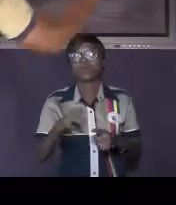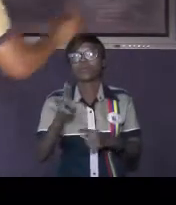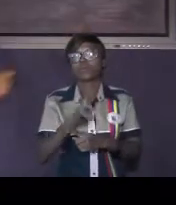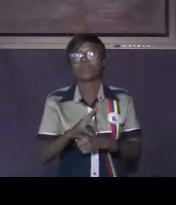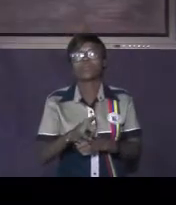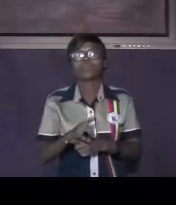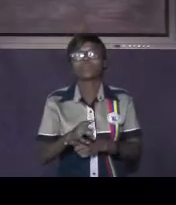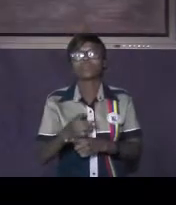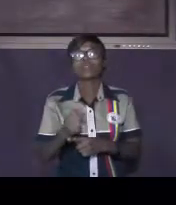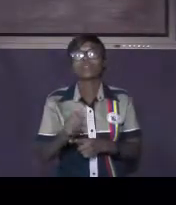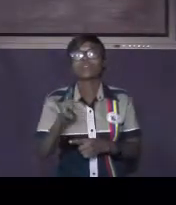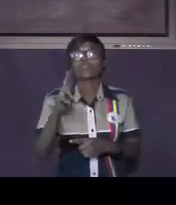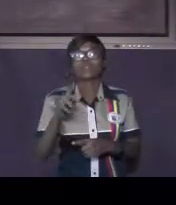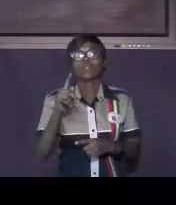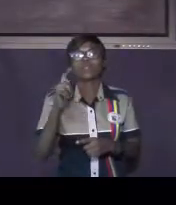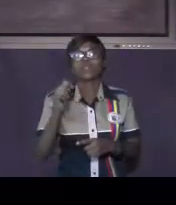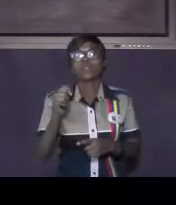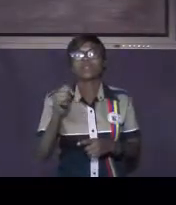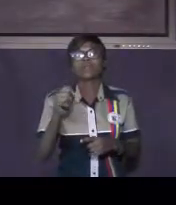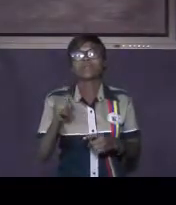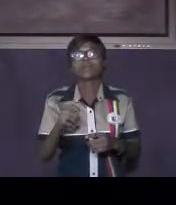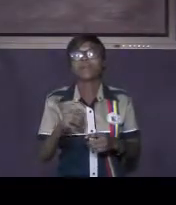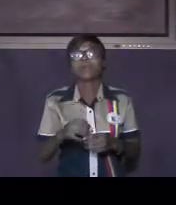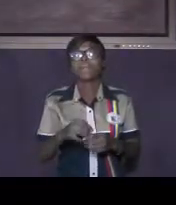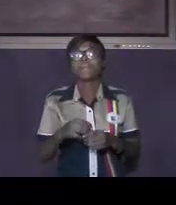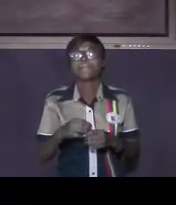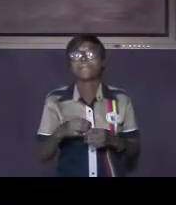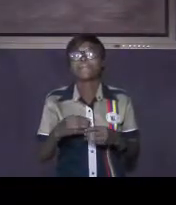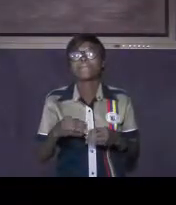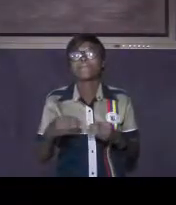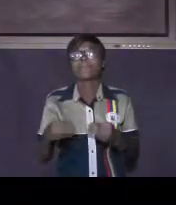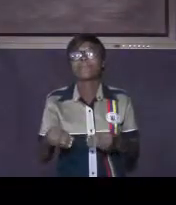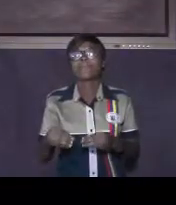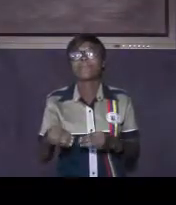We use the unit tenths method, and so we will have